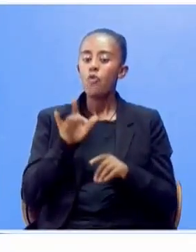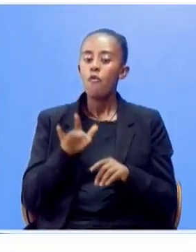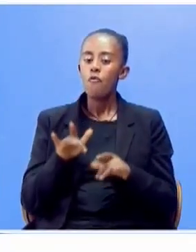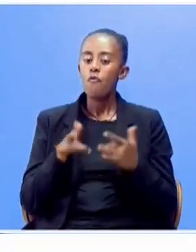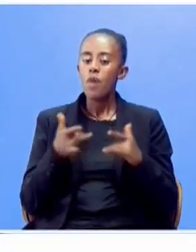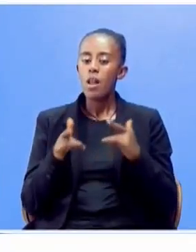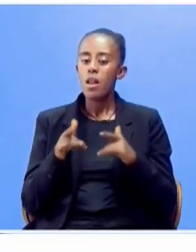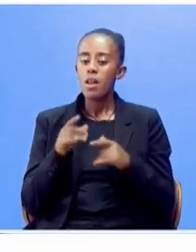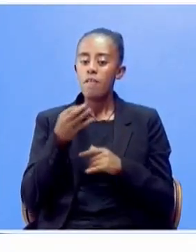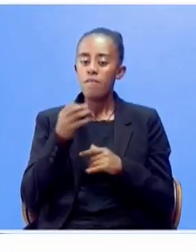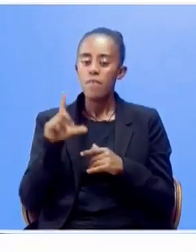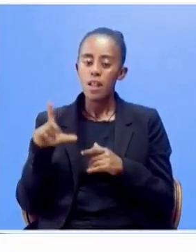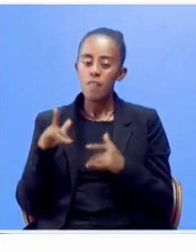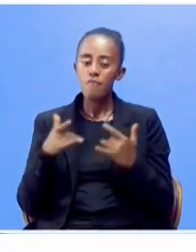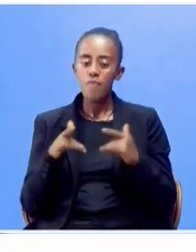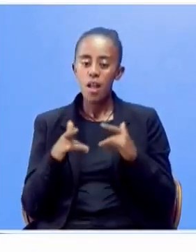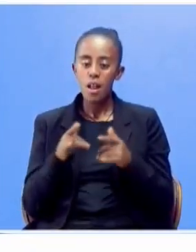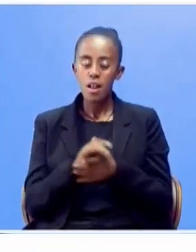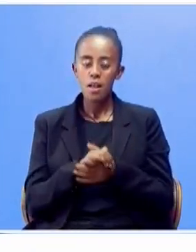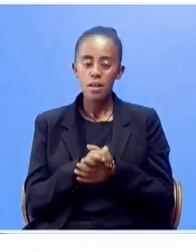What do you feel?